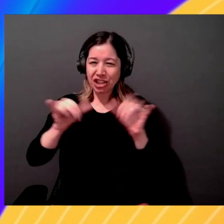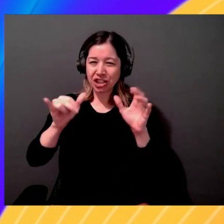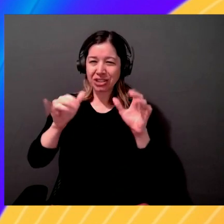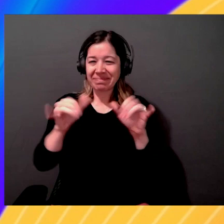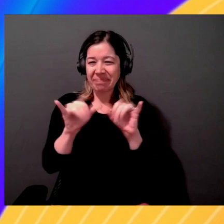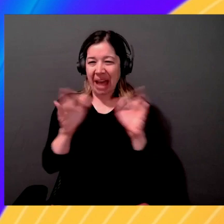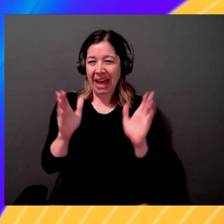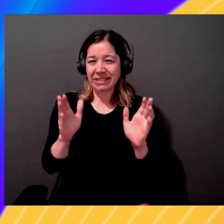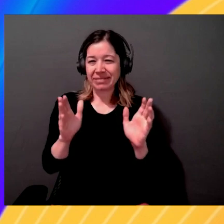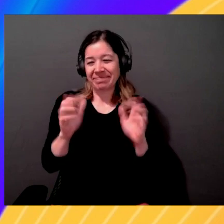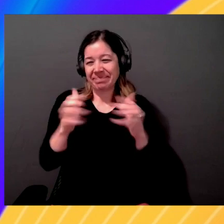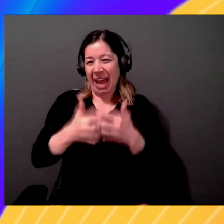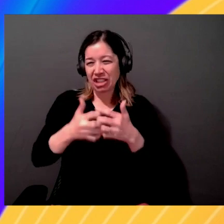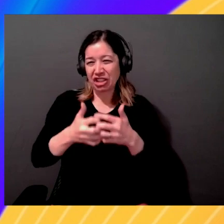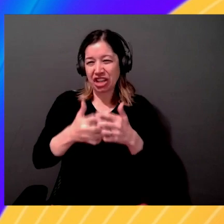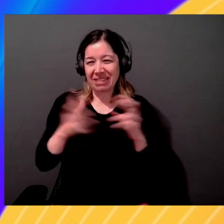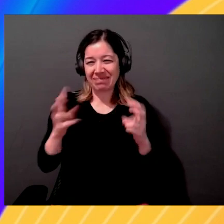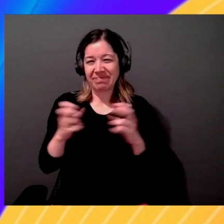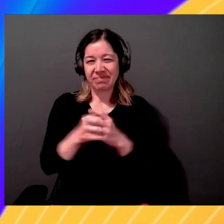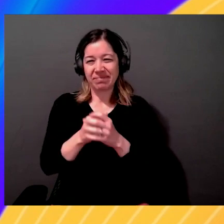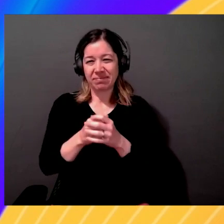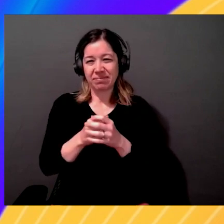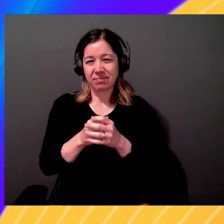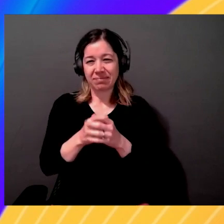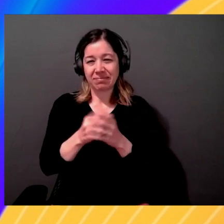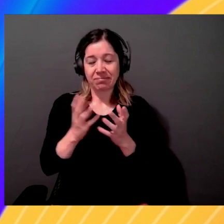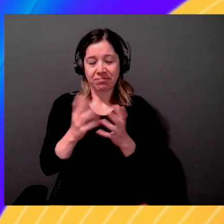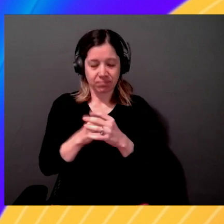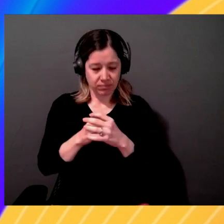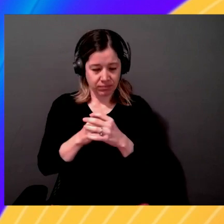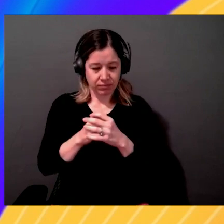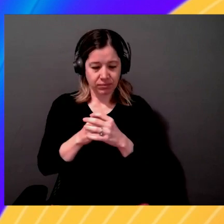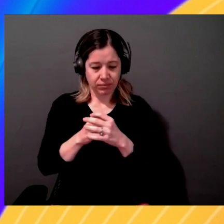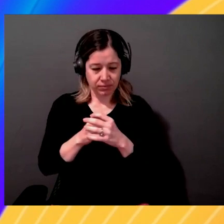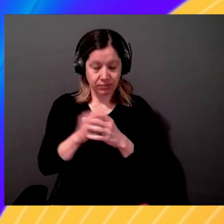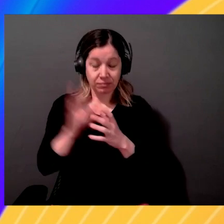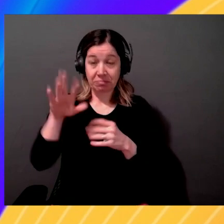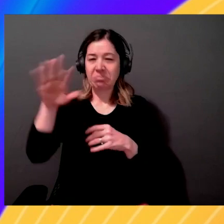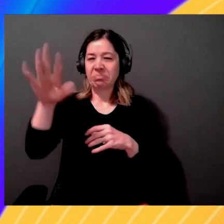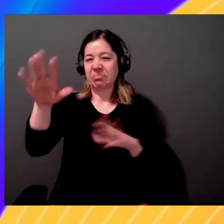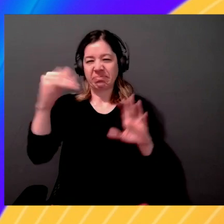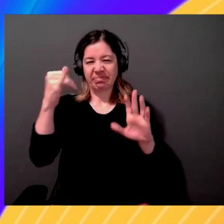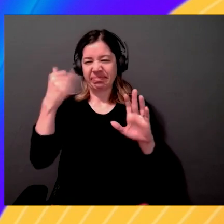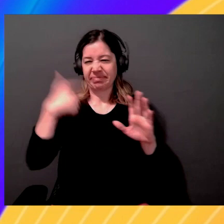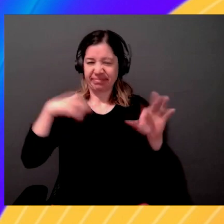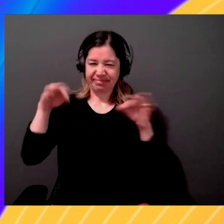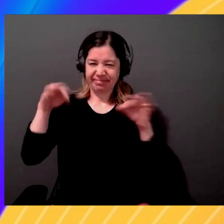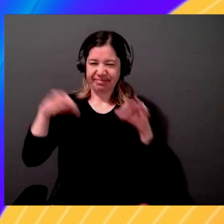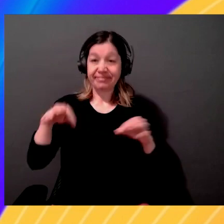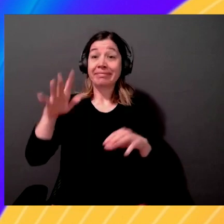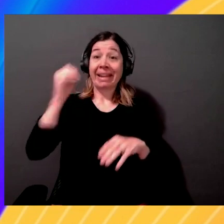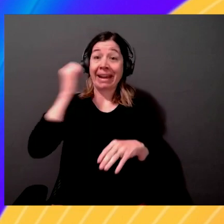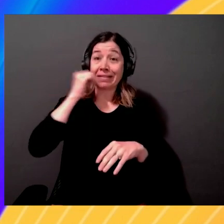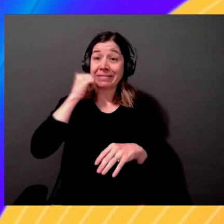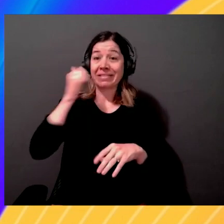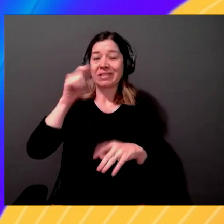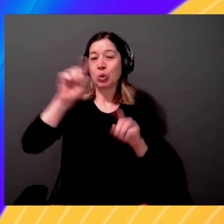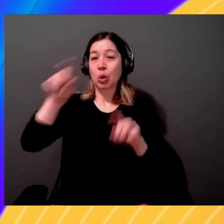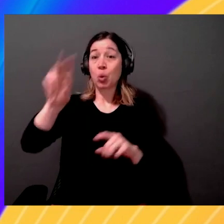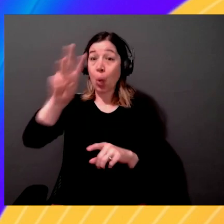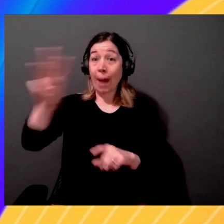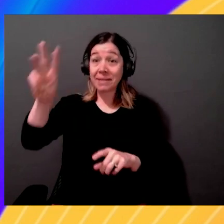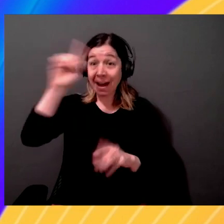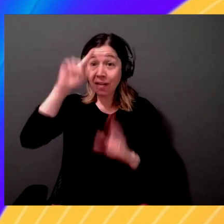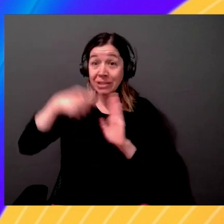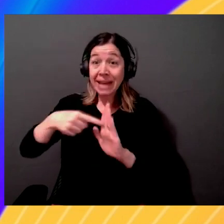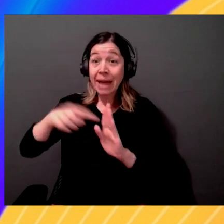Basically, you think day-to-day, you go to a website, and whether it be Amazon, let's use Amazon as an example. That's a good website.